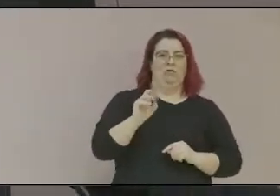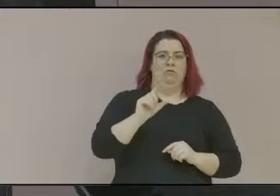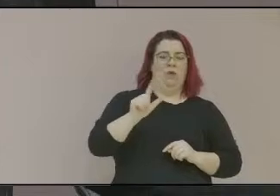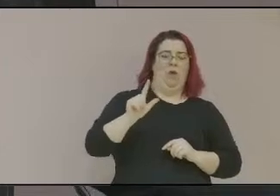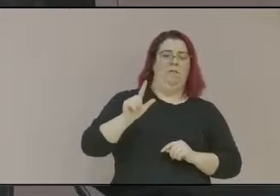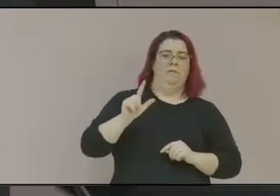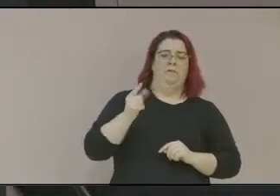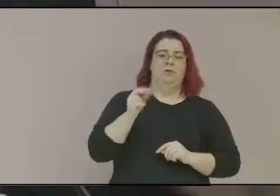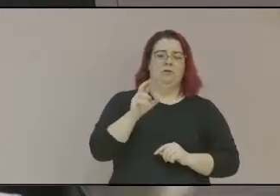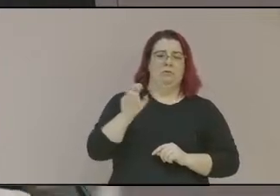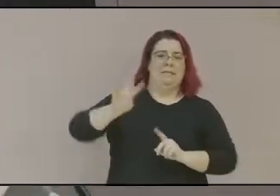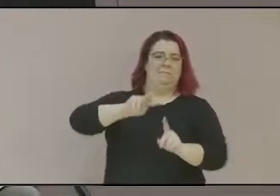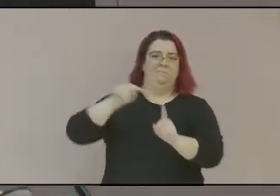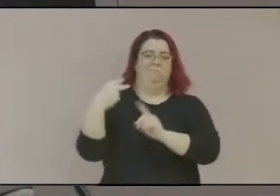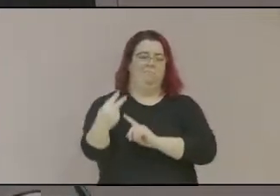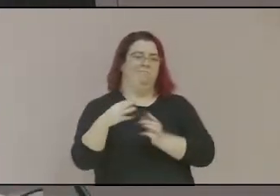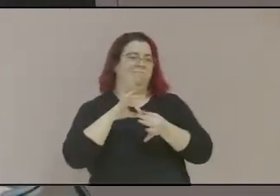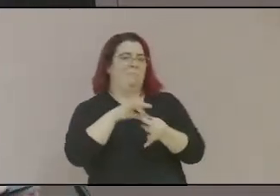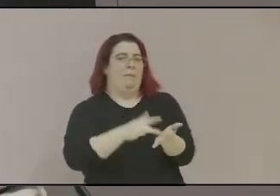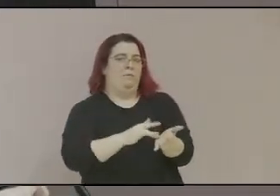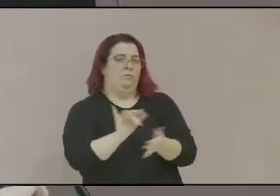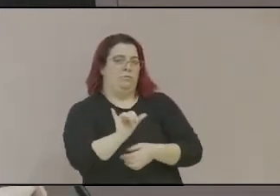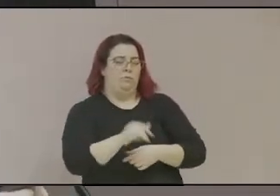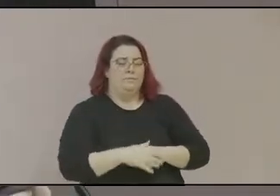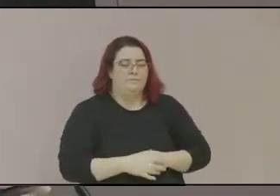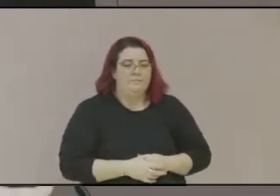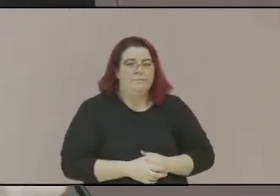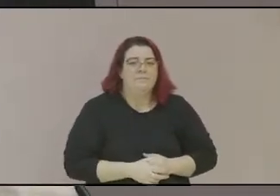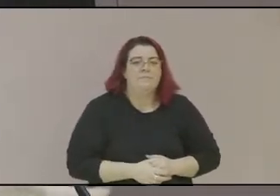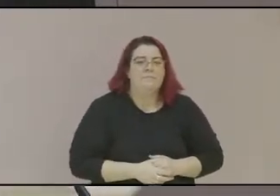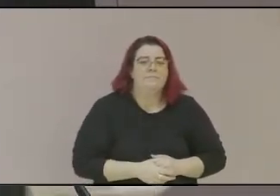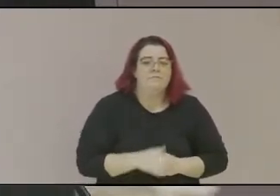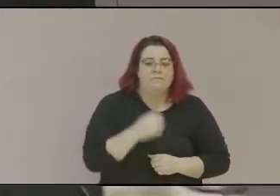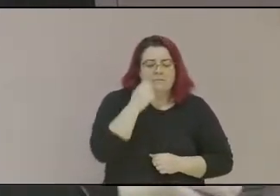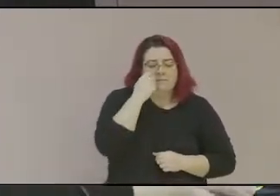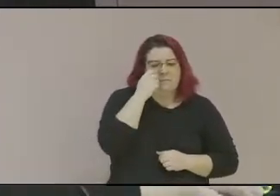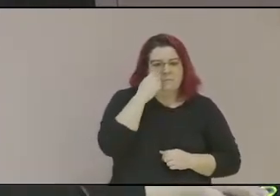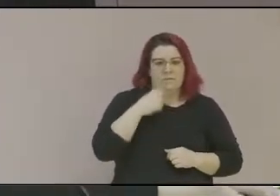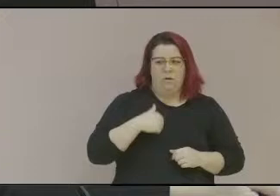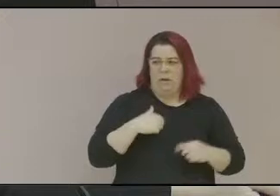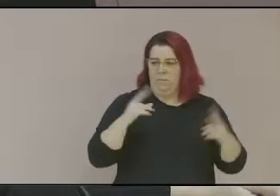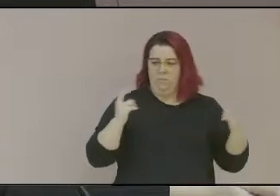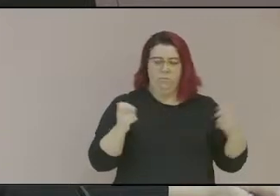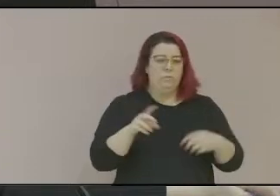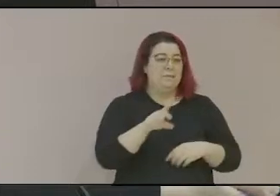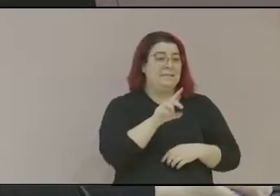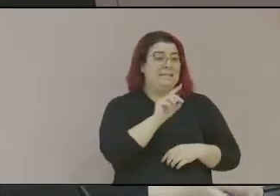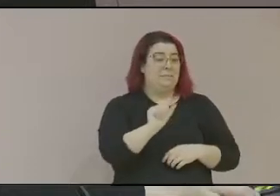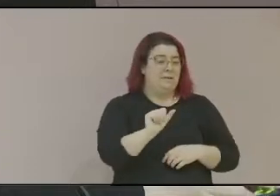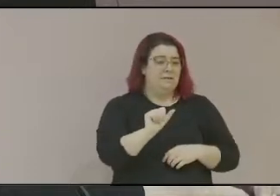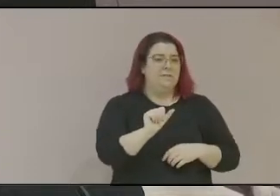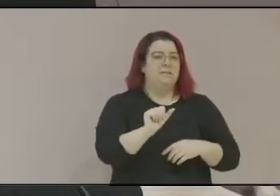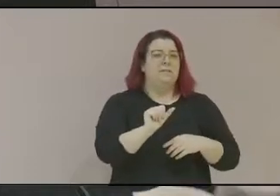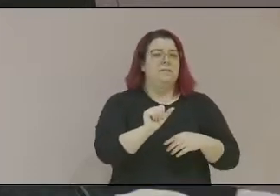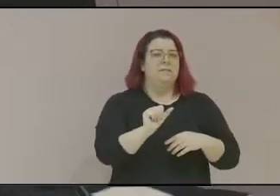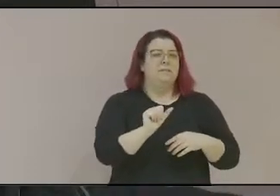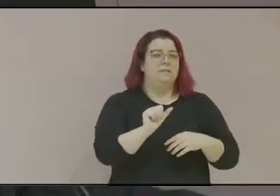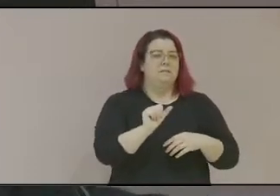So the title of my talk, VENT, Disability Distributive Justice. Let me make sure the clicker is